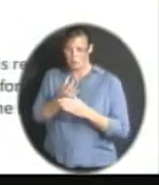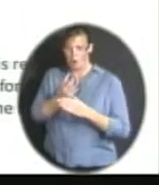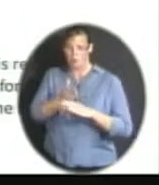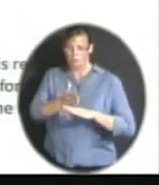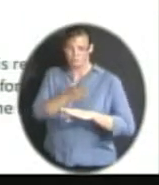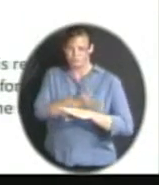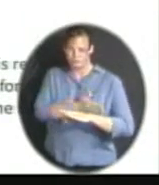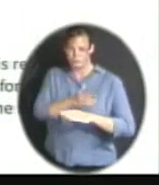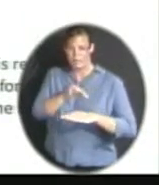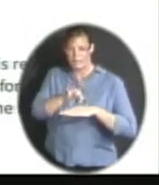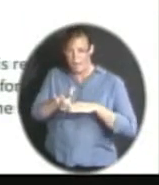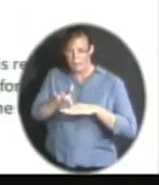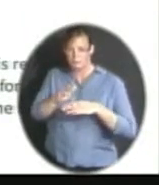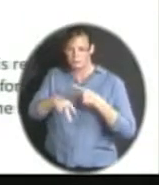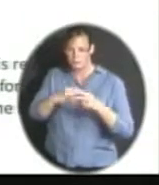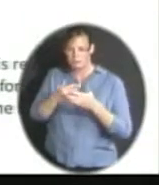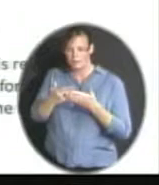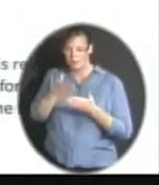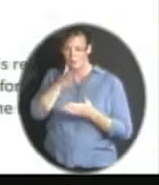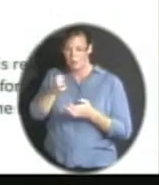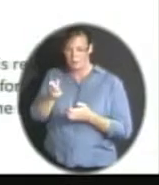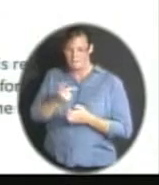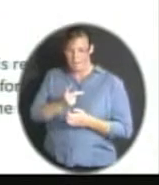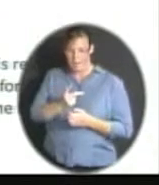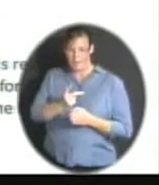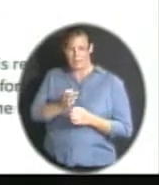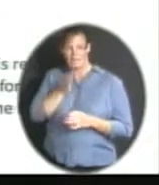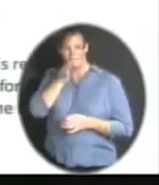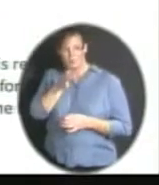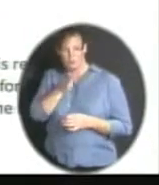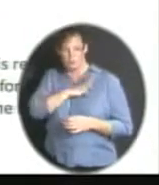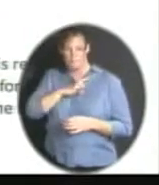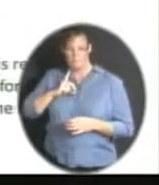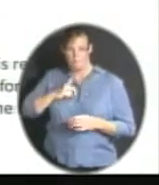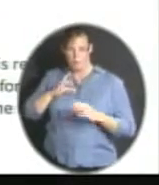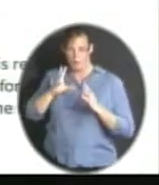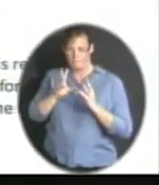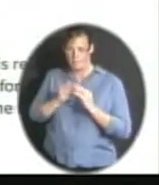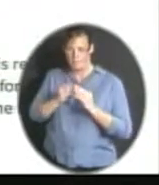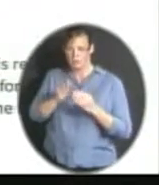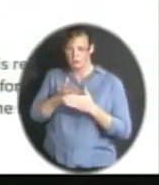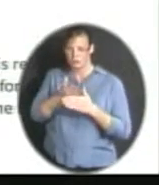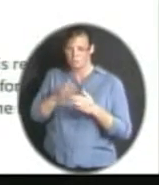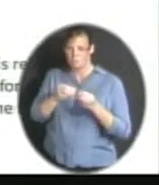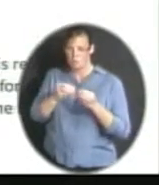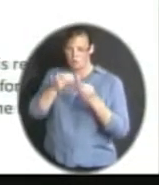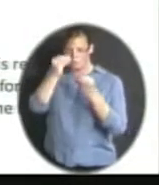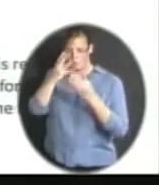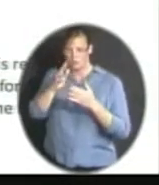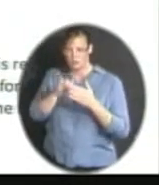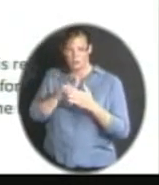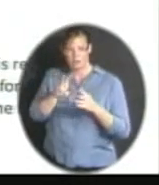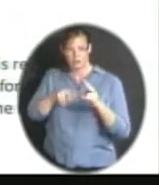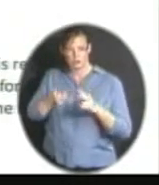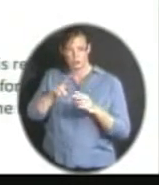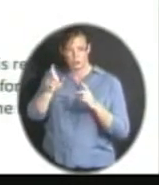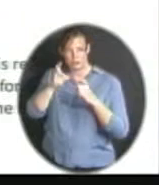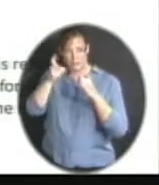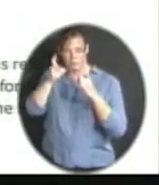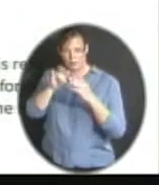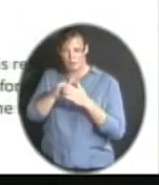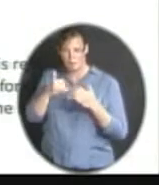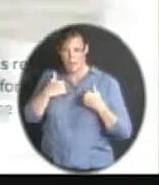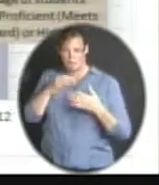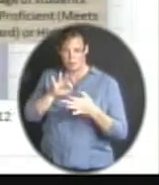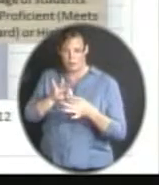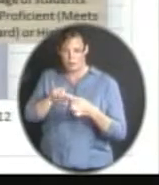those kinds of things. We will come back at a future board meeting and share more information on beyond that. But let's take a look at our celebrations that we have